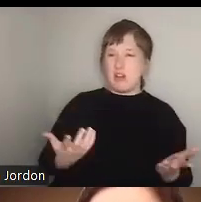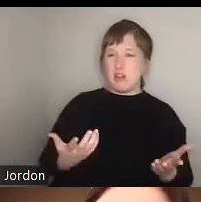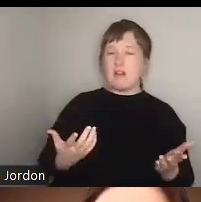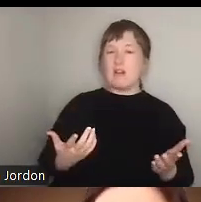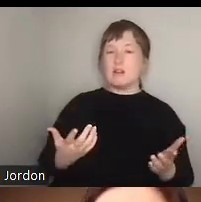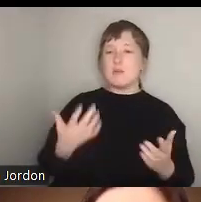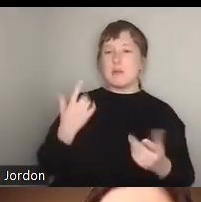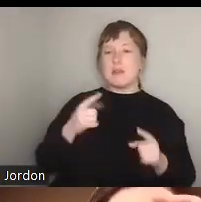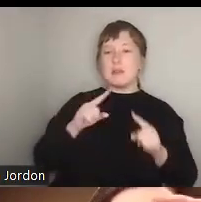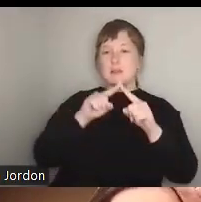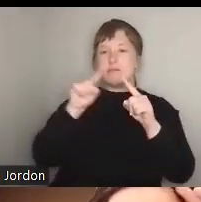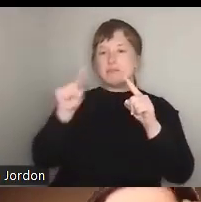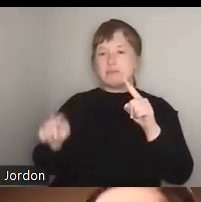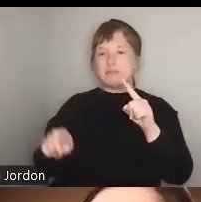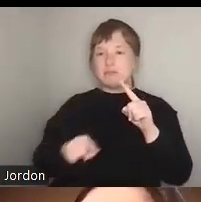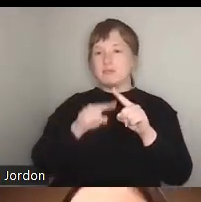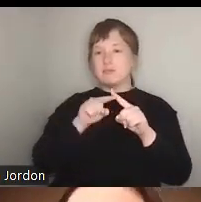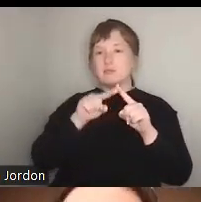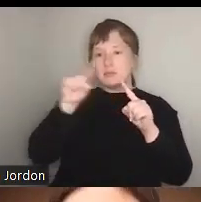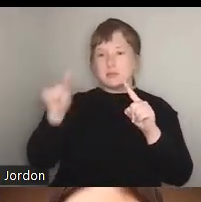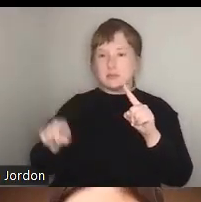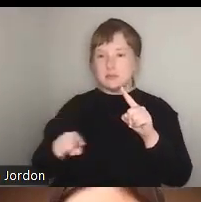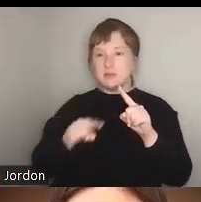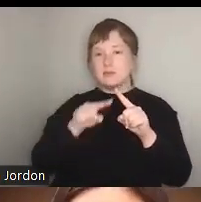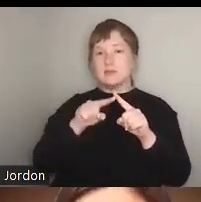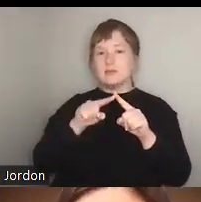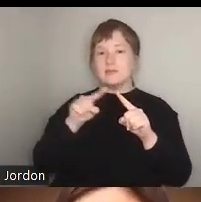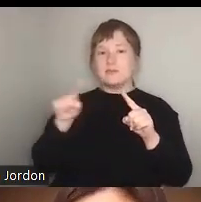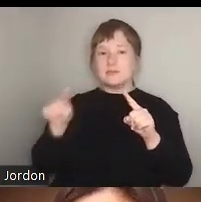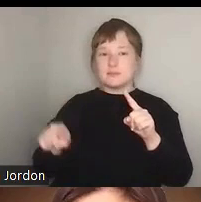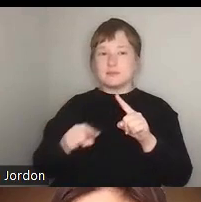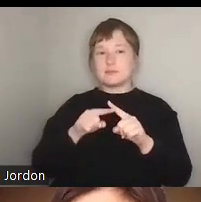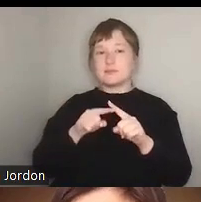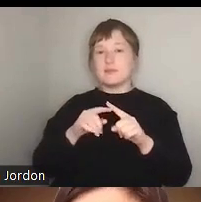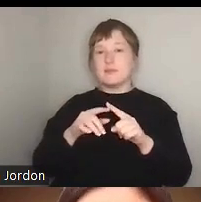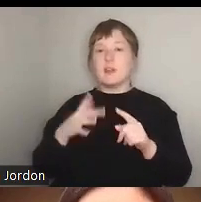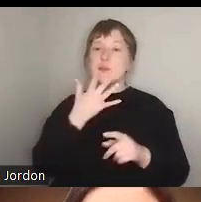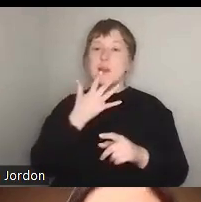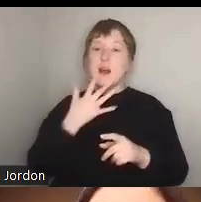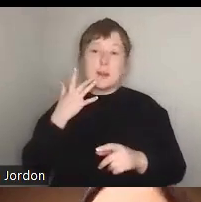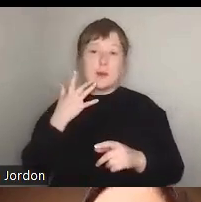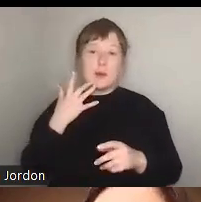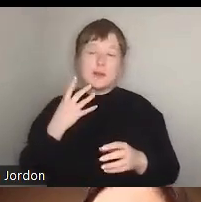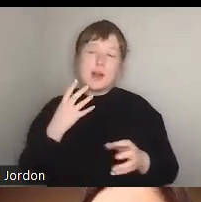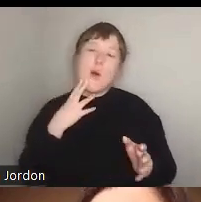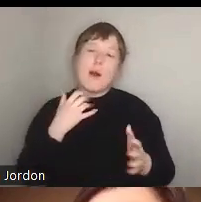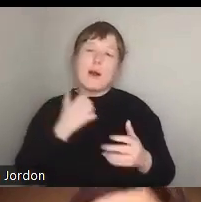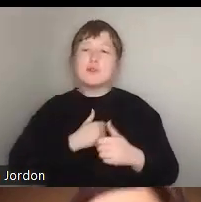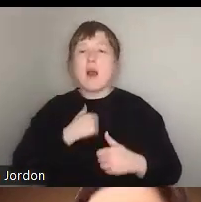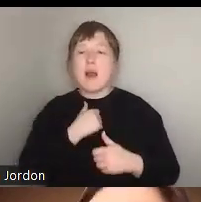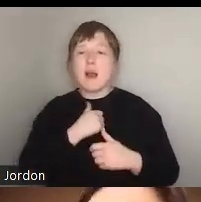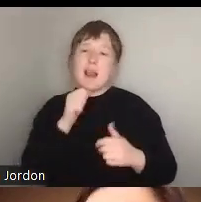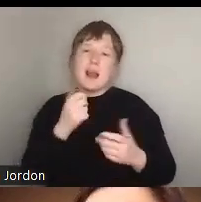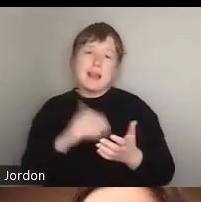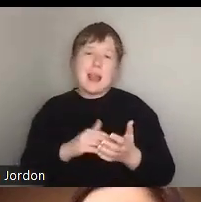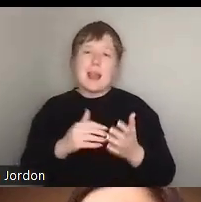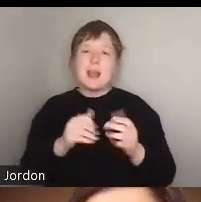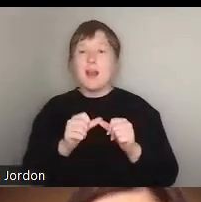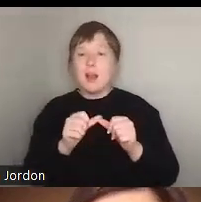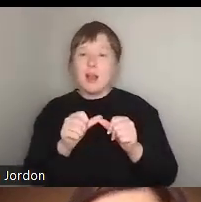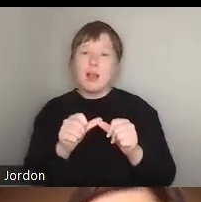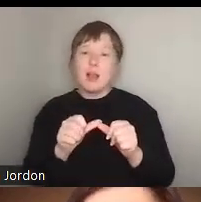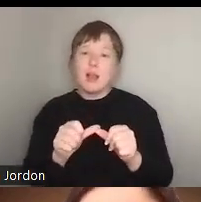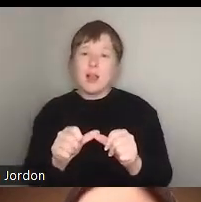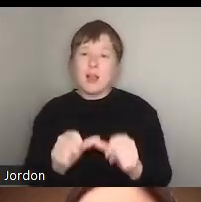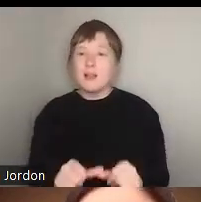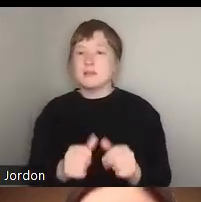might be an incident that happens, and then there's like this honeymoon phase. The person apologizes for it. They say that they won't do it again. And it can go on for a good